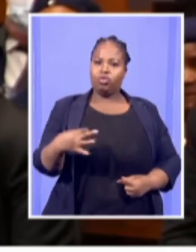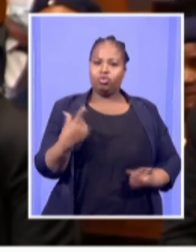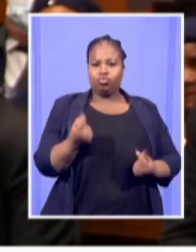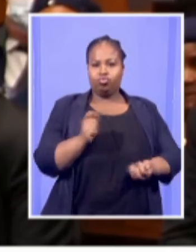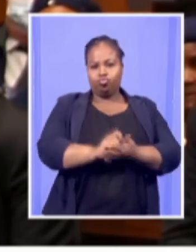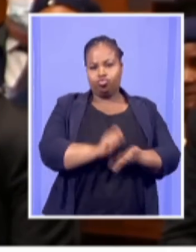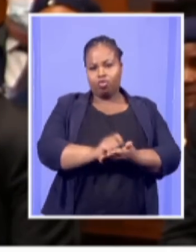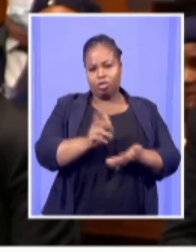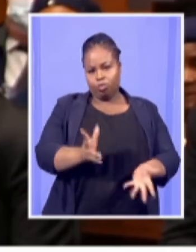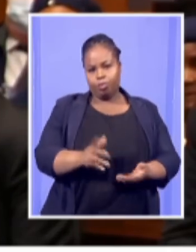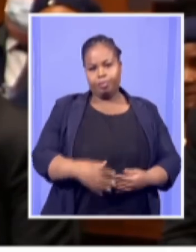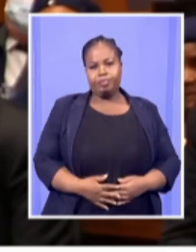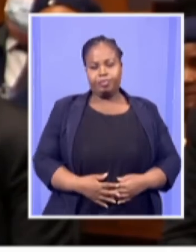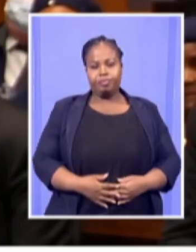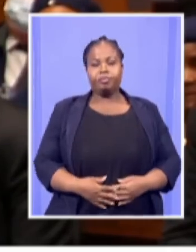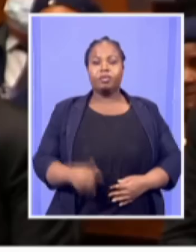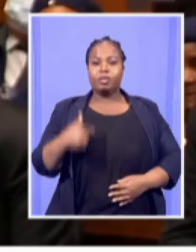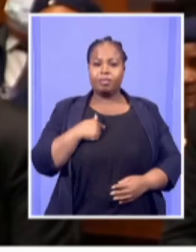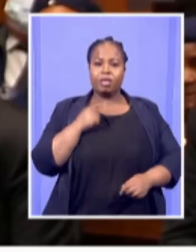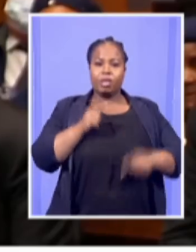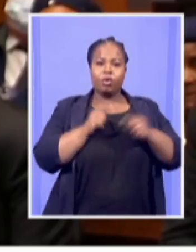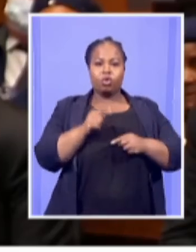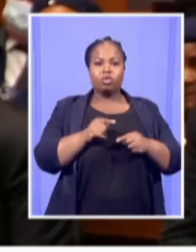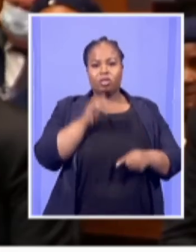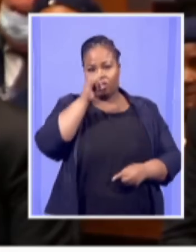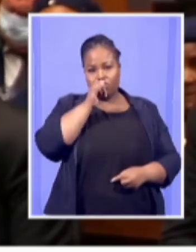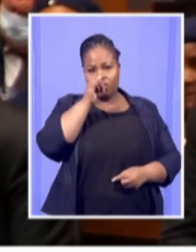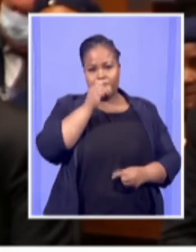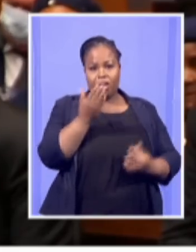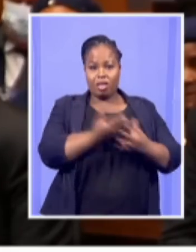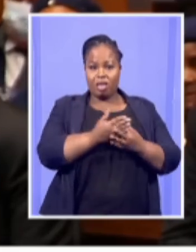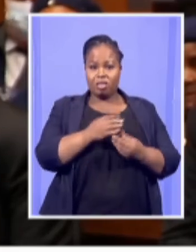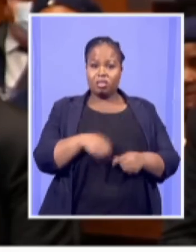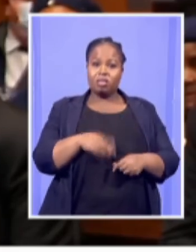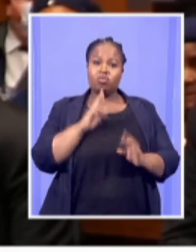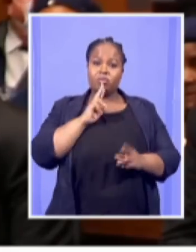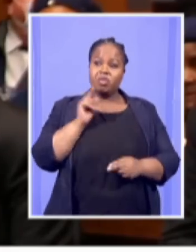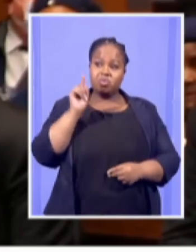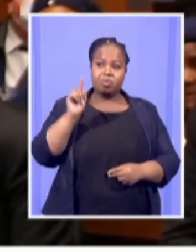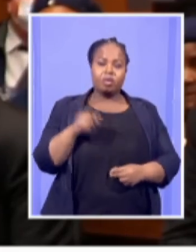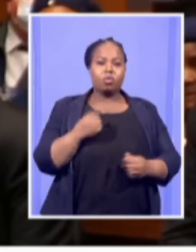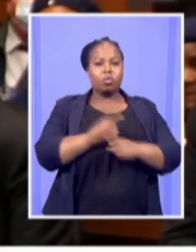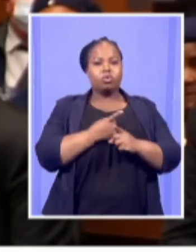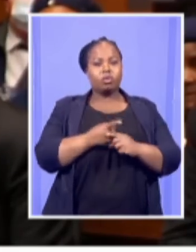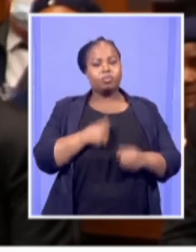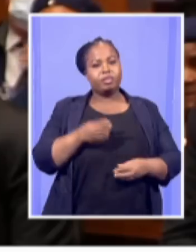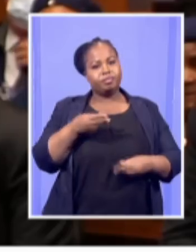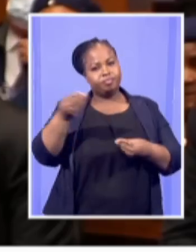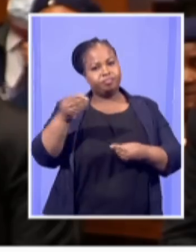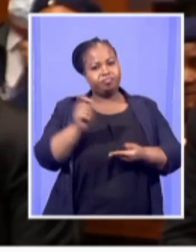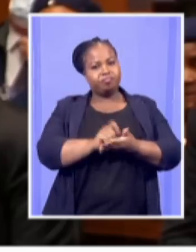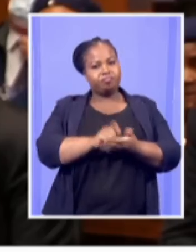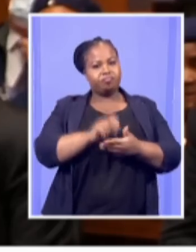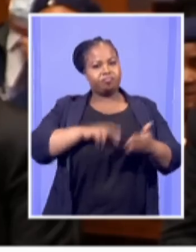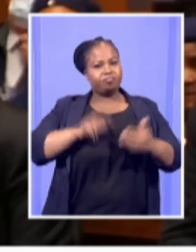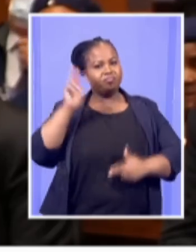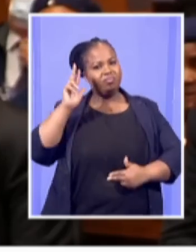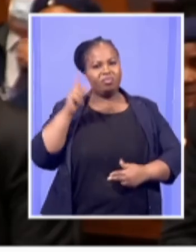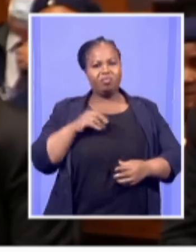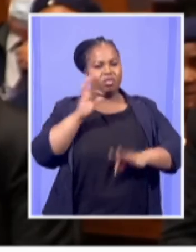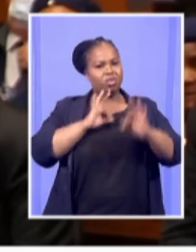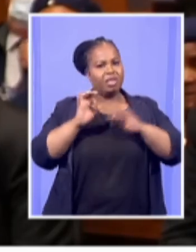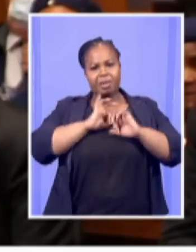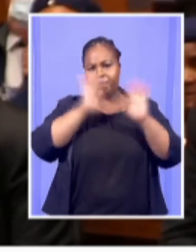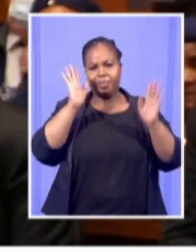so. I am an accused in the criminal case referred to above. I deposed this affidavit without having clarity pertaining to the